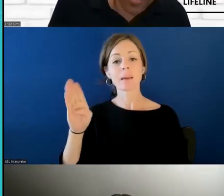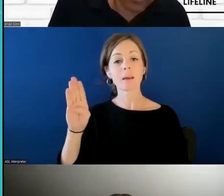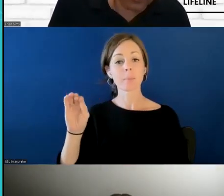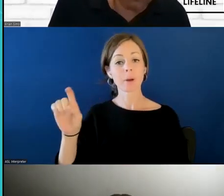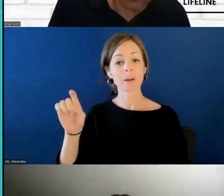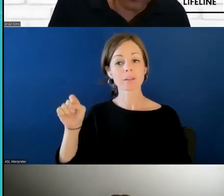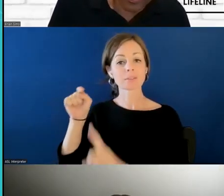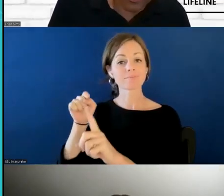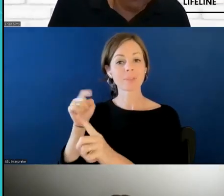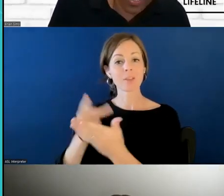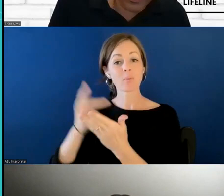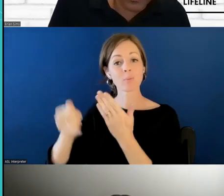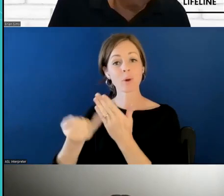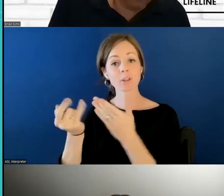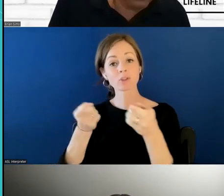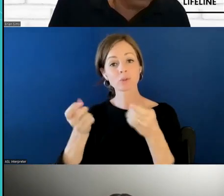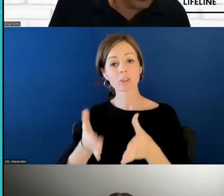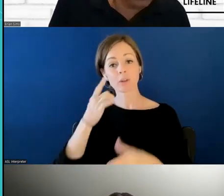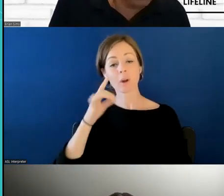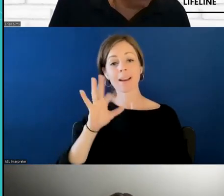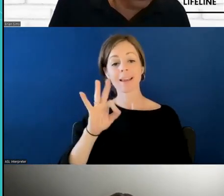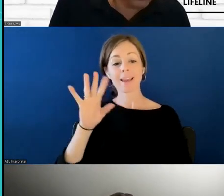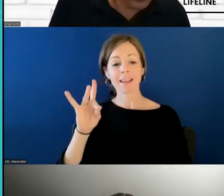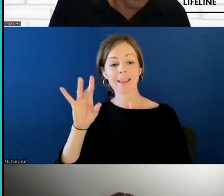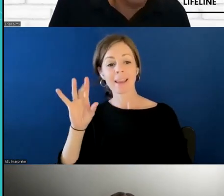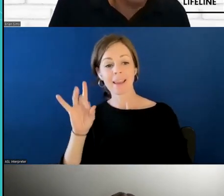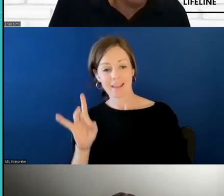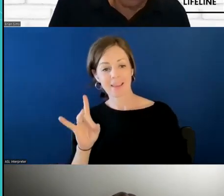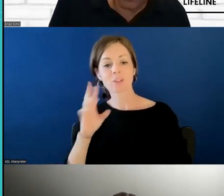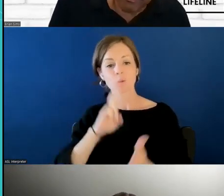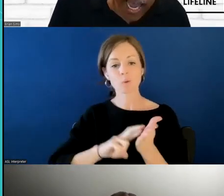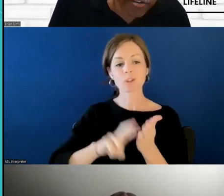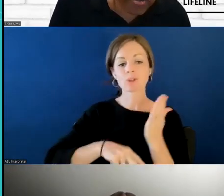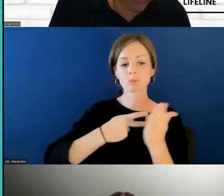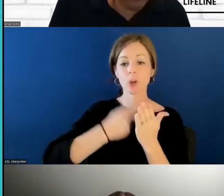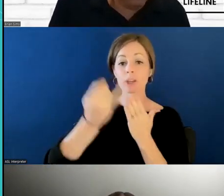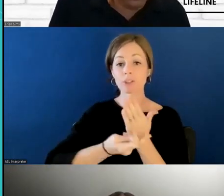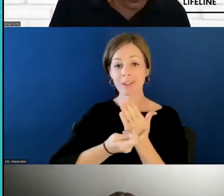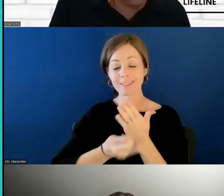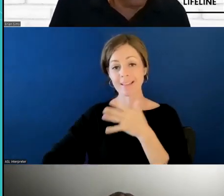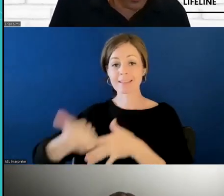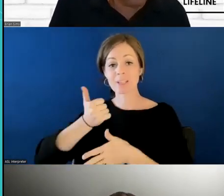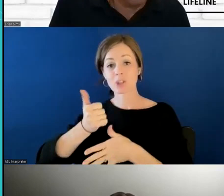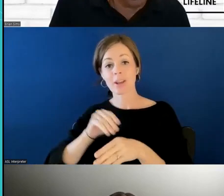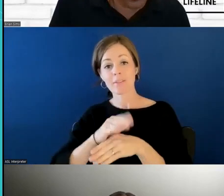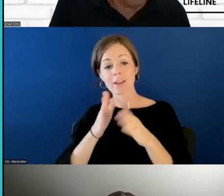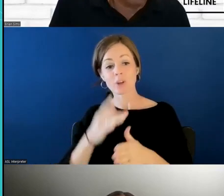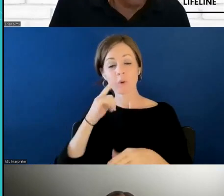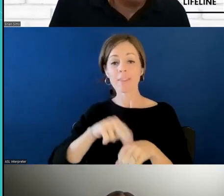the project director of 988 Formative Research Project and senior advisor for the National